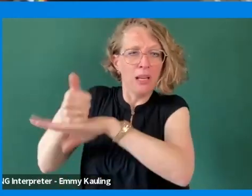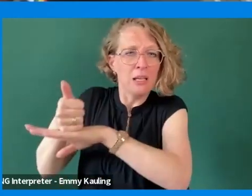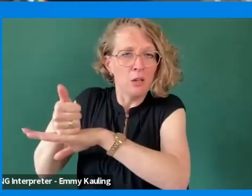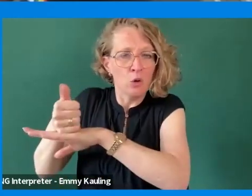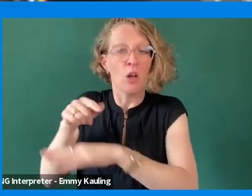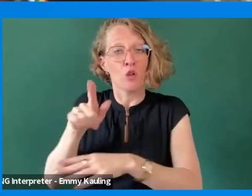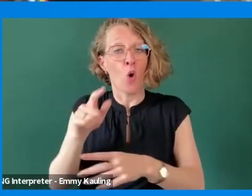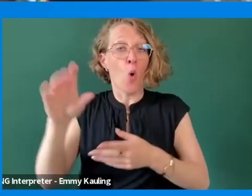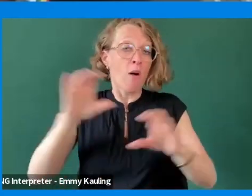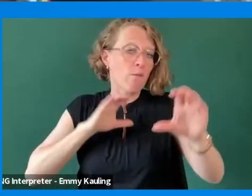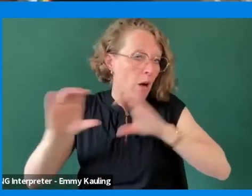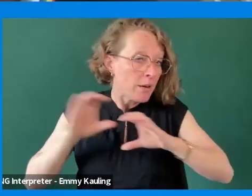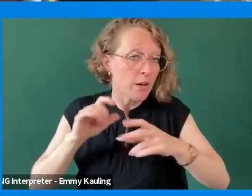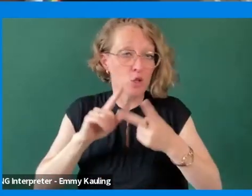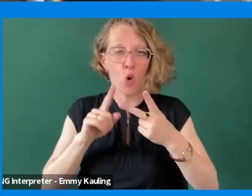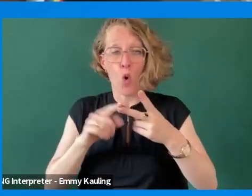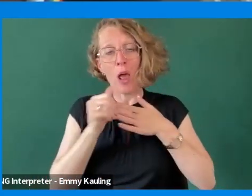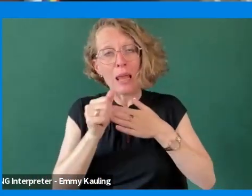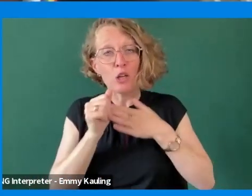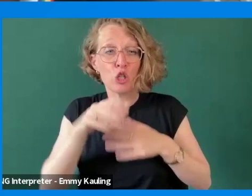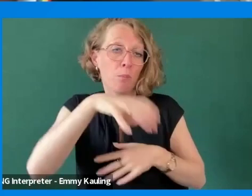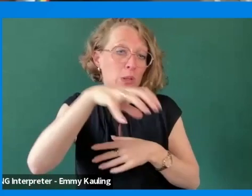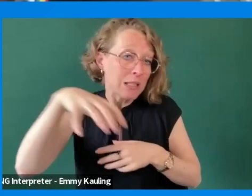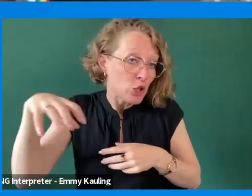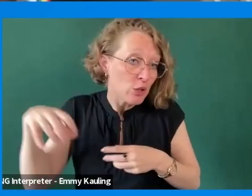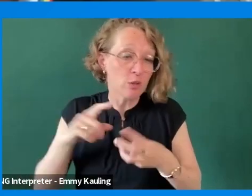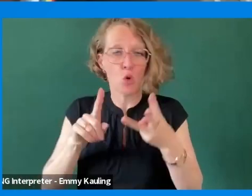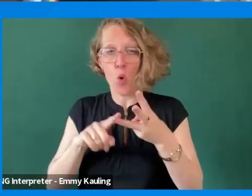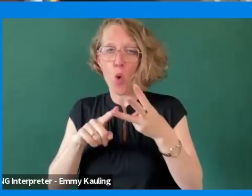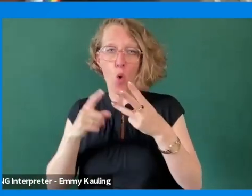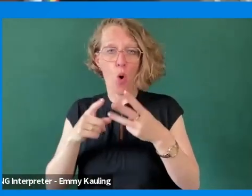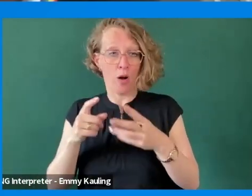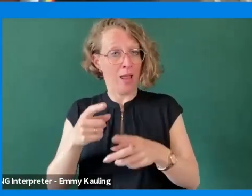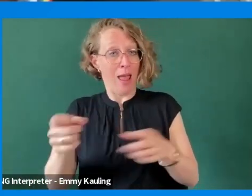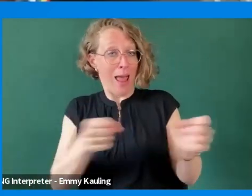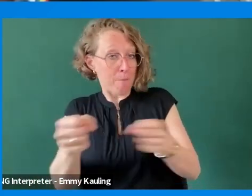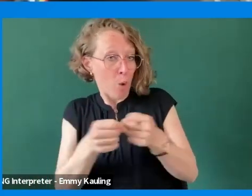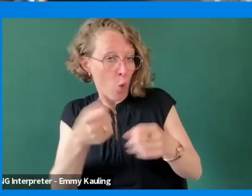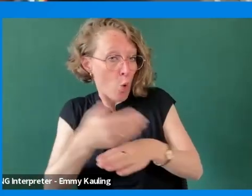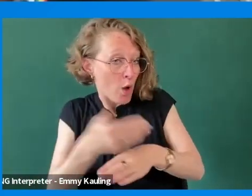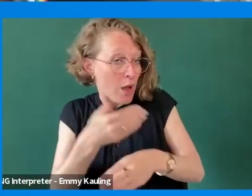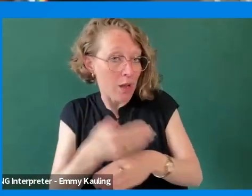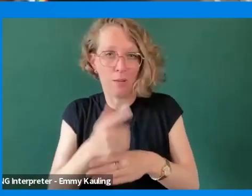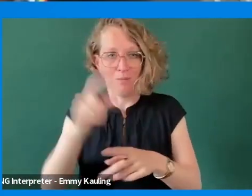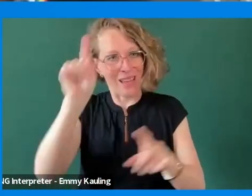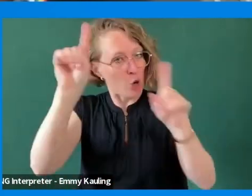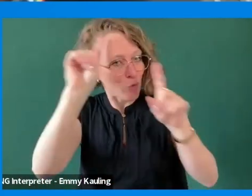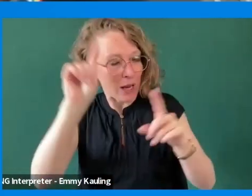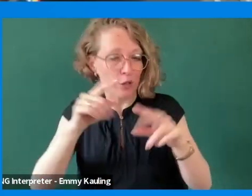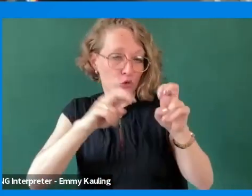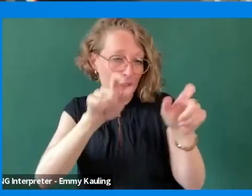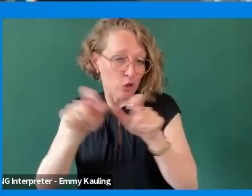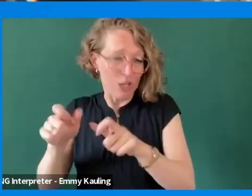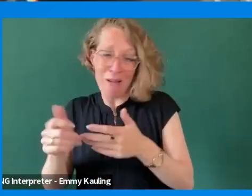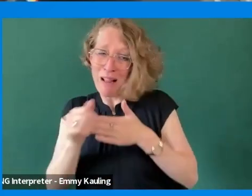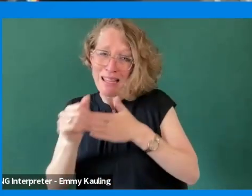in funders and in universities or other organizations that employ innovators or researchers have a leadership